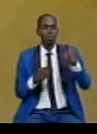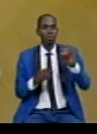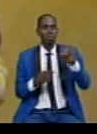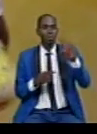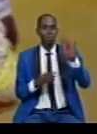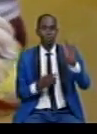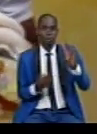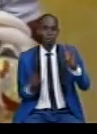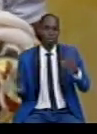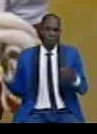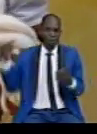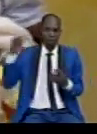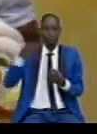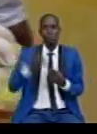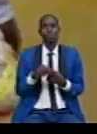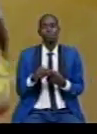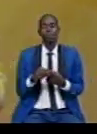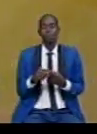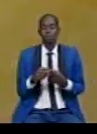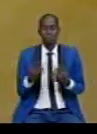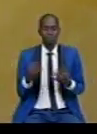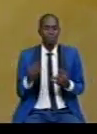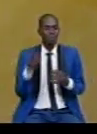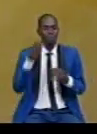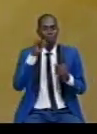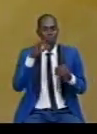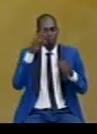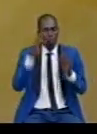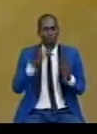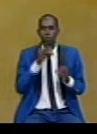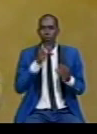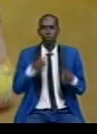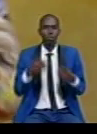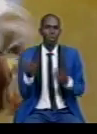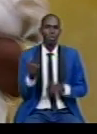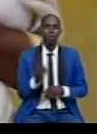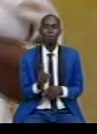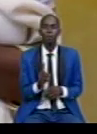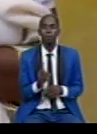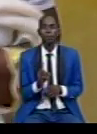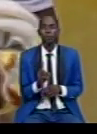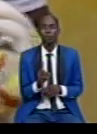2017. I decided to go anywhere. By God's grace, during the